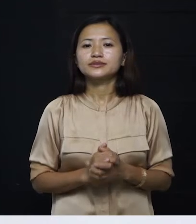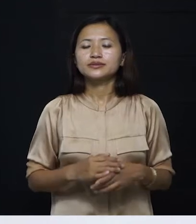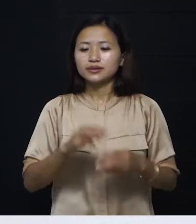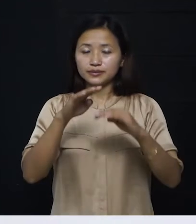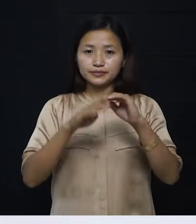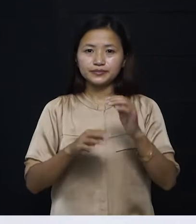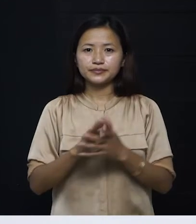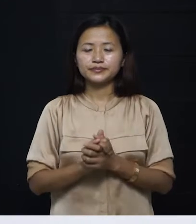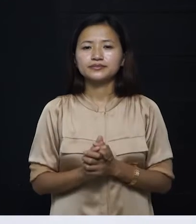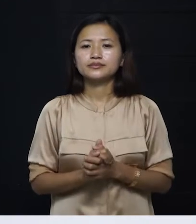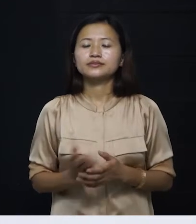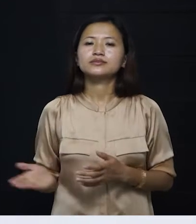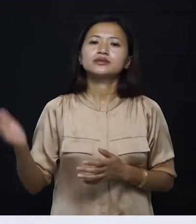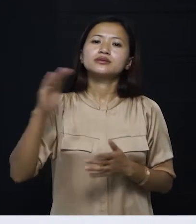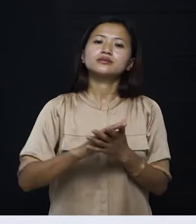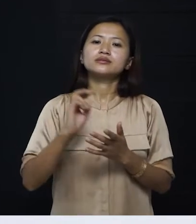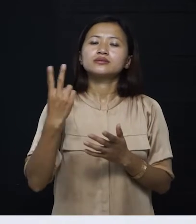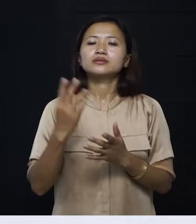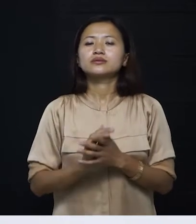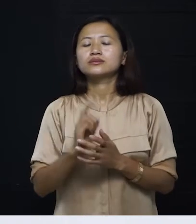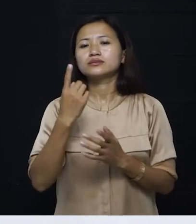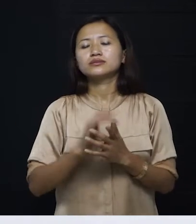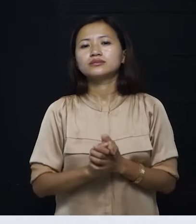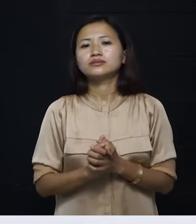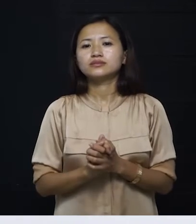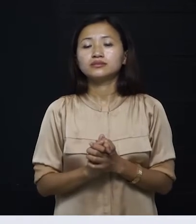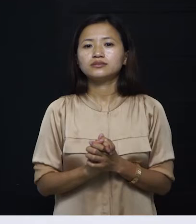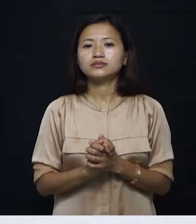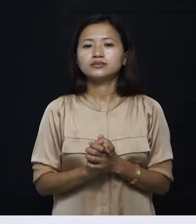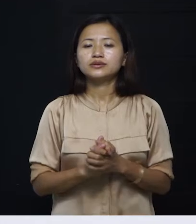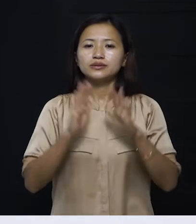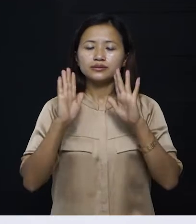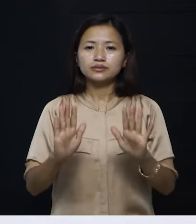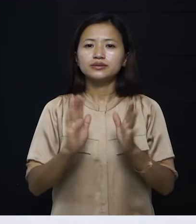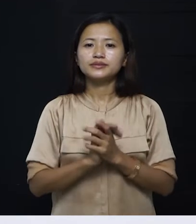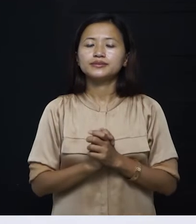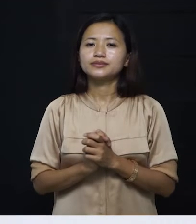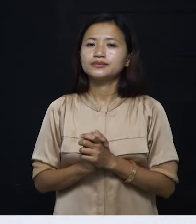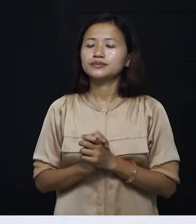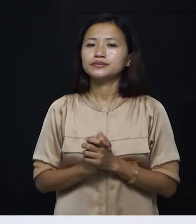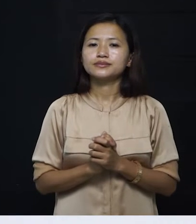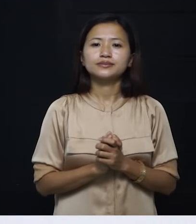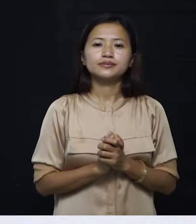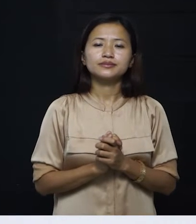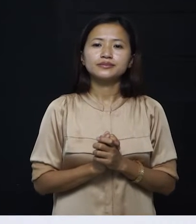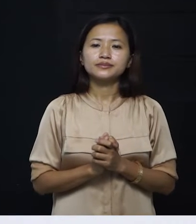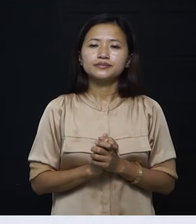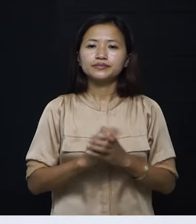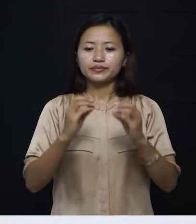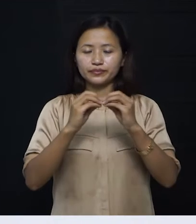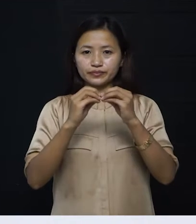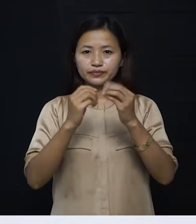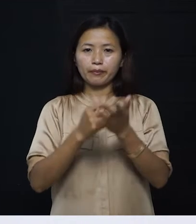Then coming to the second one. In the second one we have, okay, we have